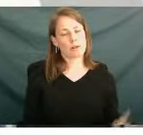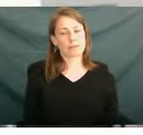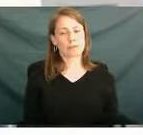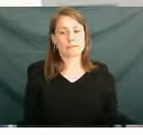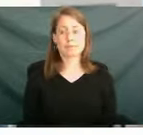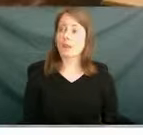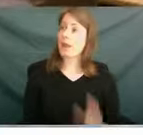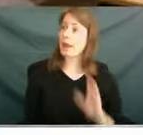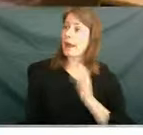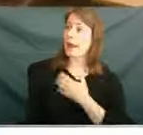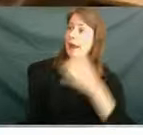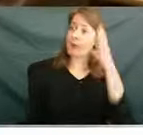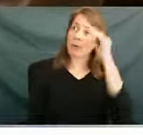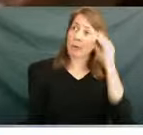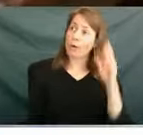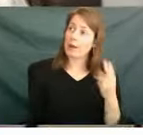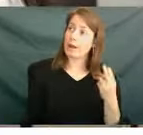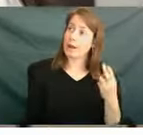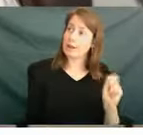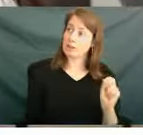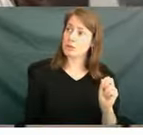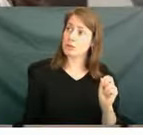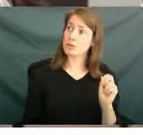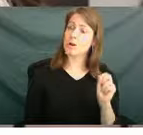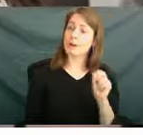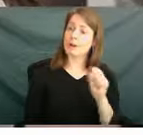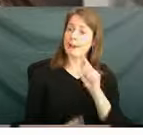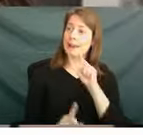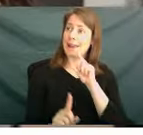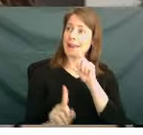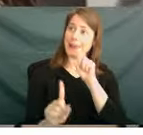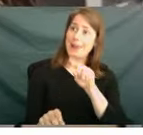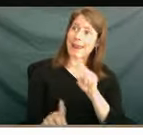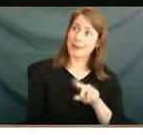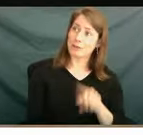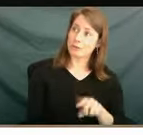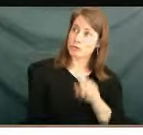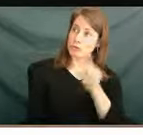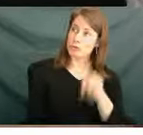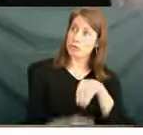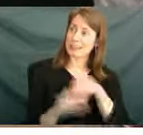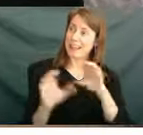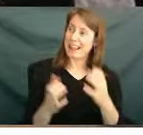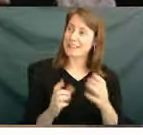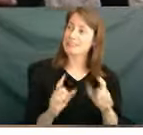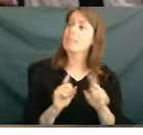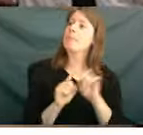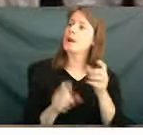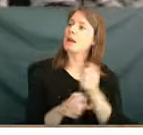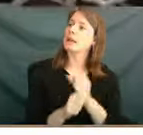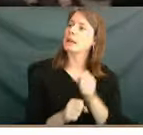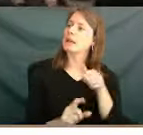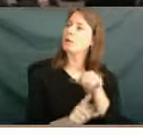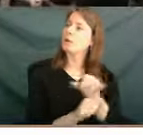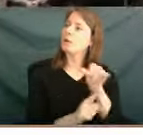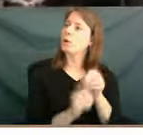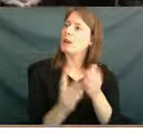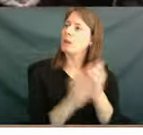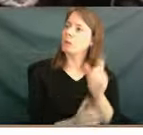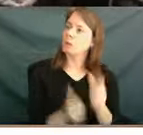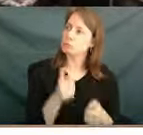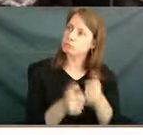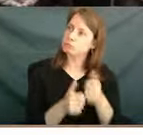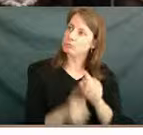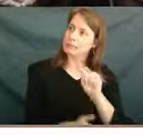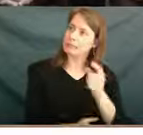class, and he's getting bullied on MSN and text messages. So, you know we're doing cyberbullying. You know we're using drama